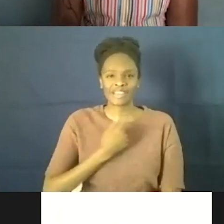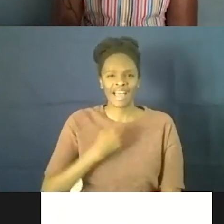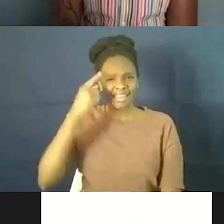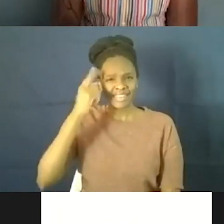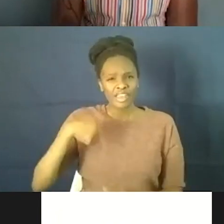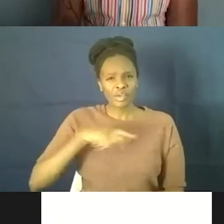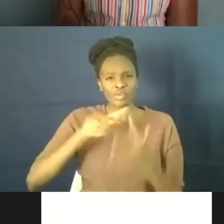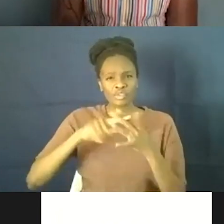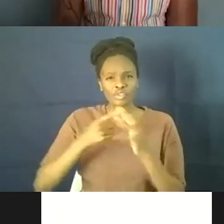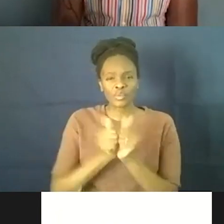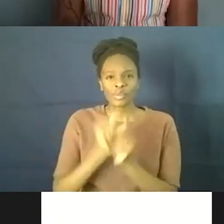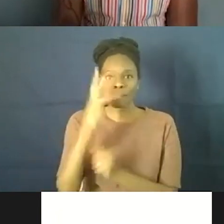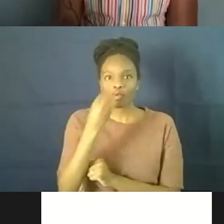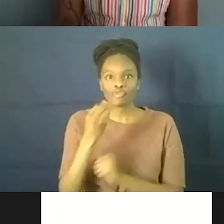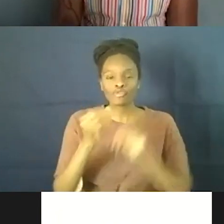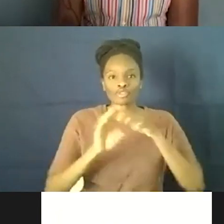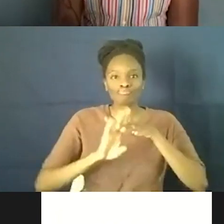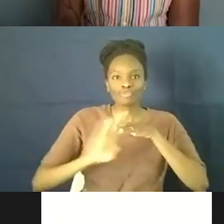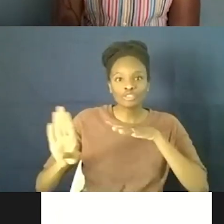a beautiful, like, retreat situation.